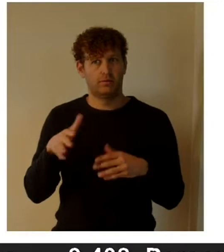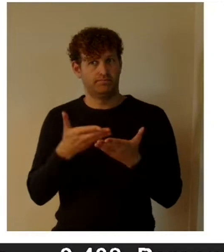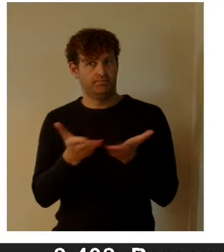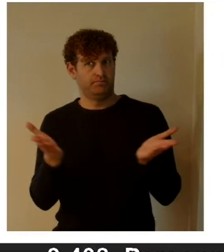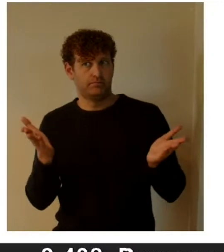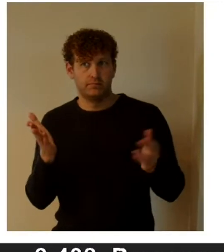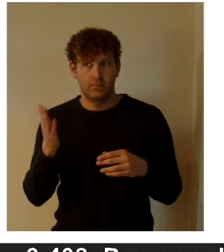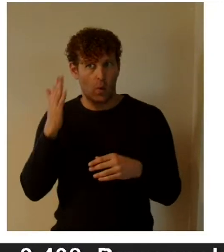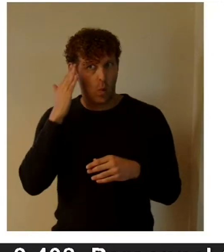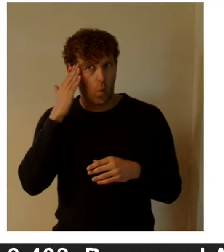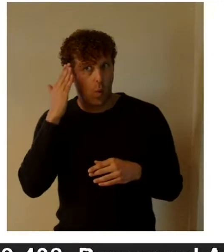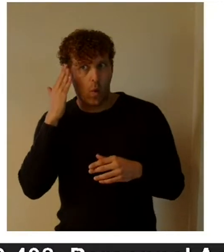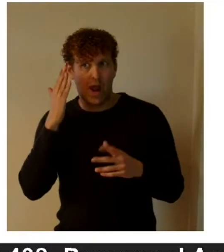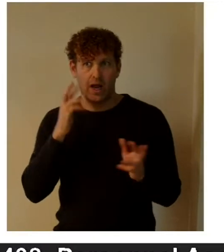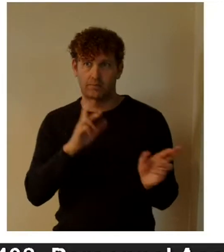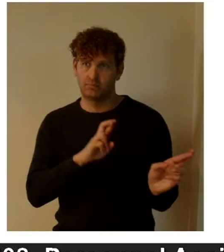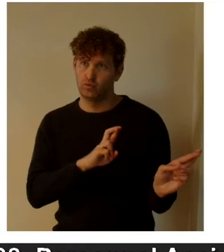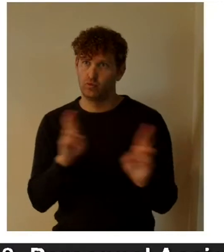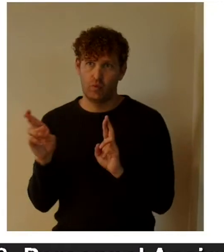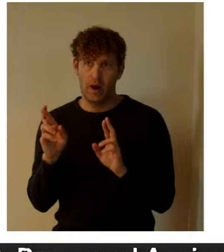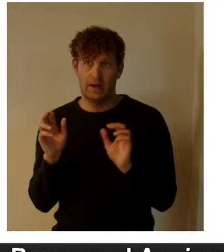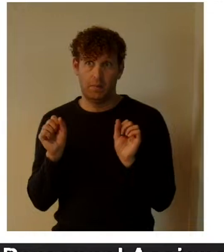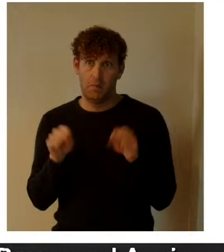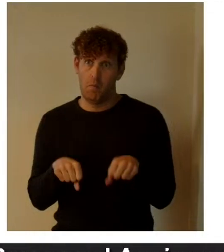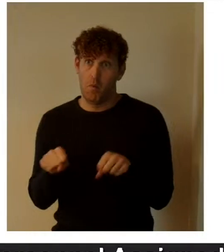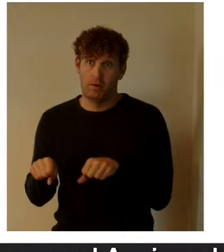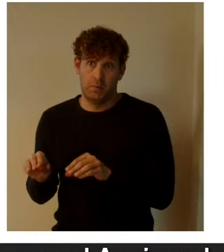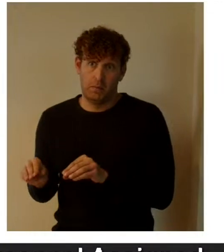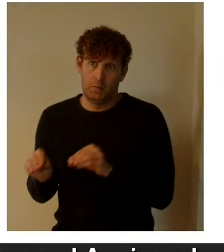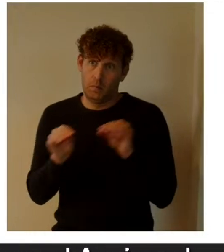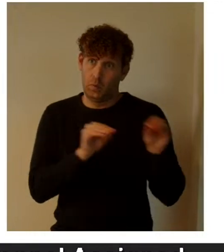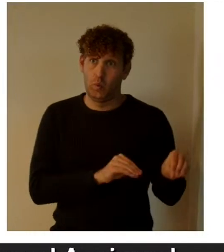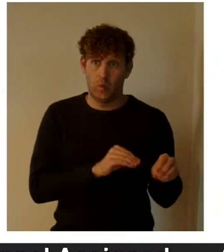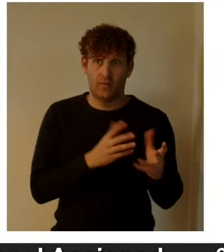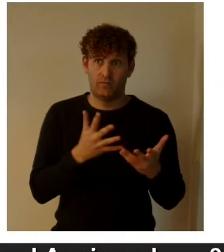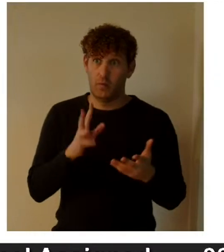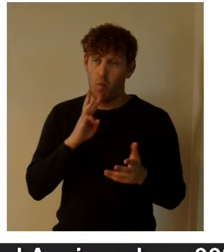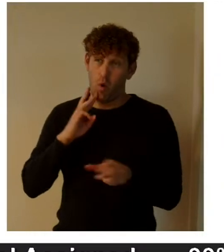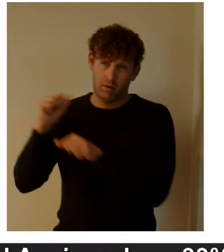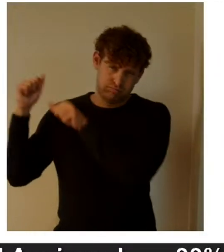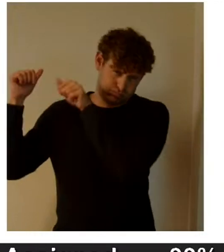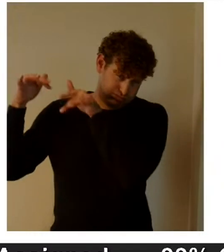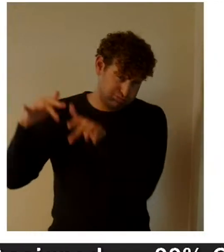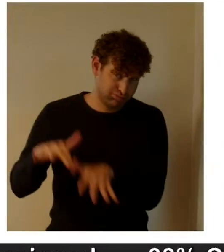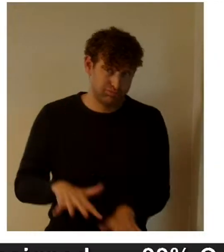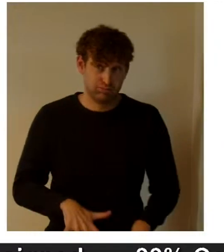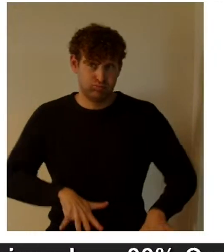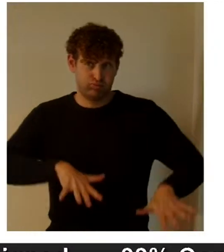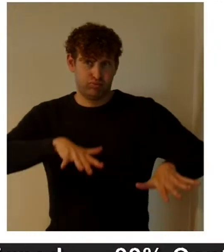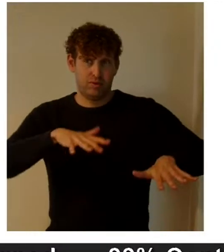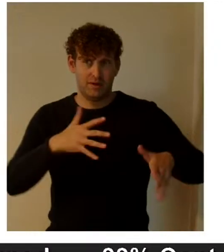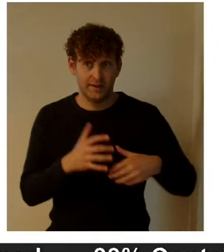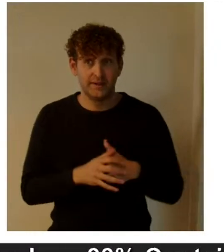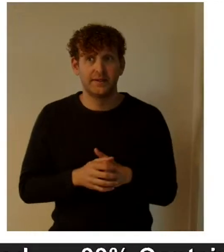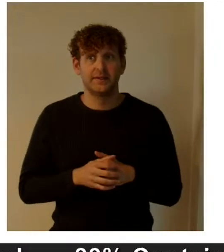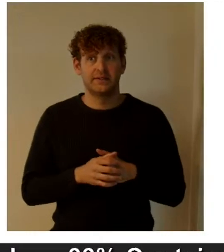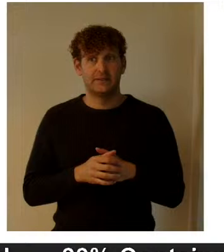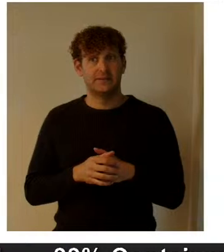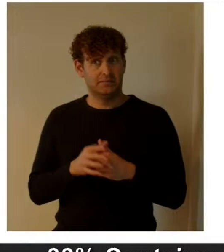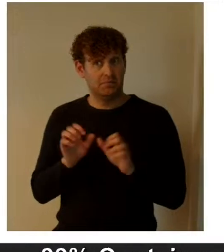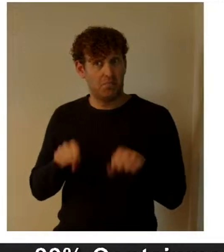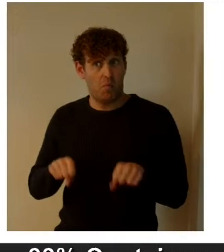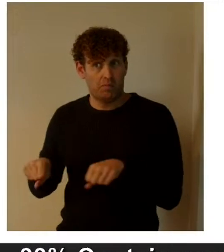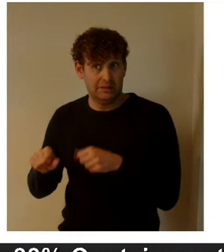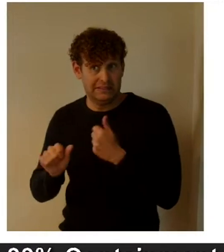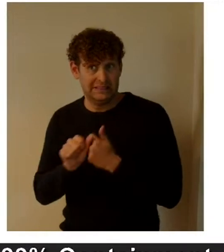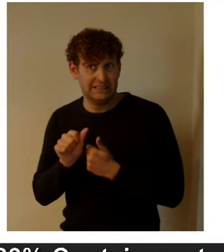move away from these damaging flows. Now, we'll keep you aware if we expect that those flows are going to be a problem for you, especially for those of you who are occupying